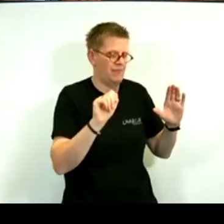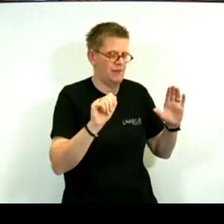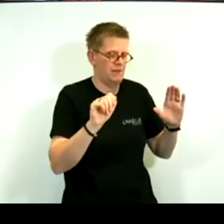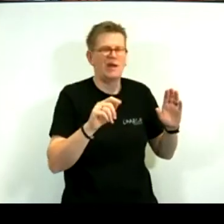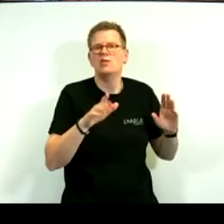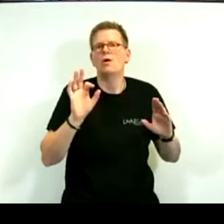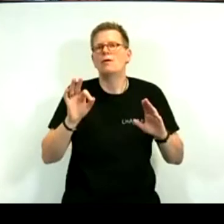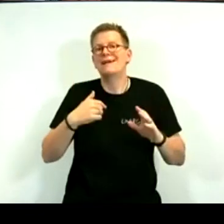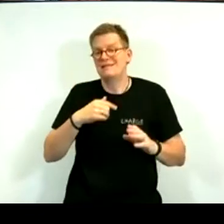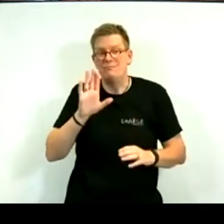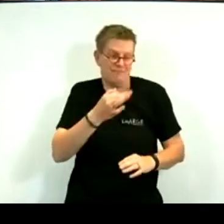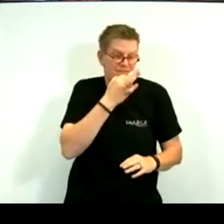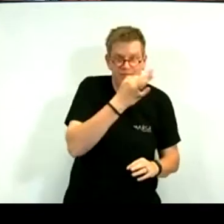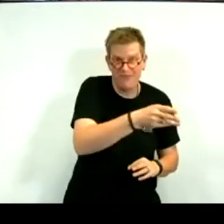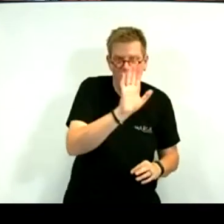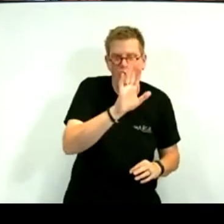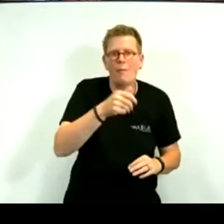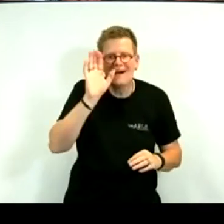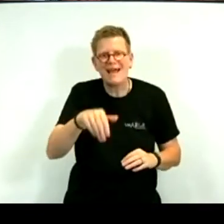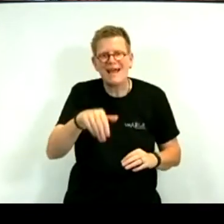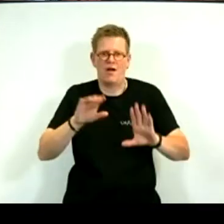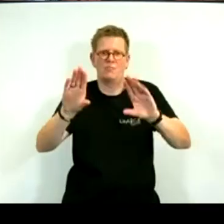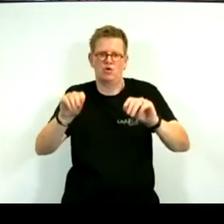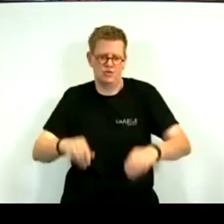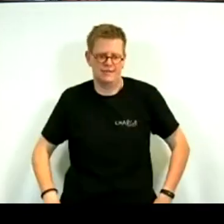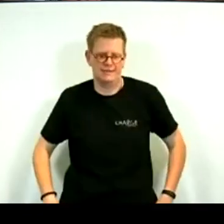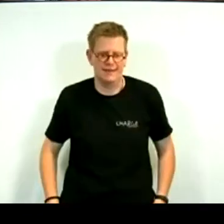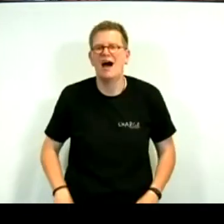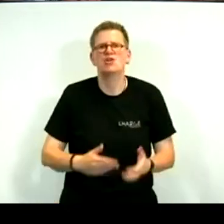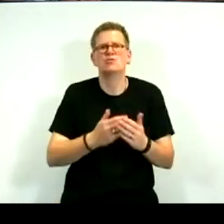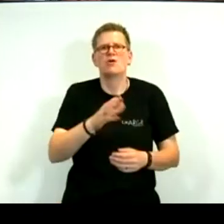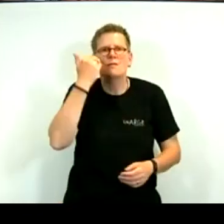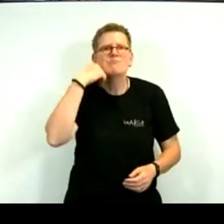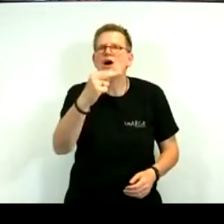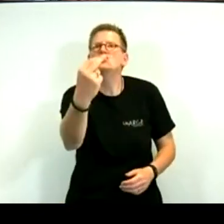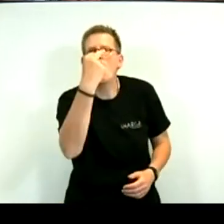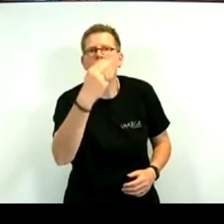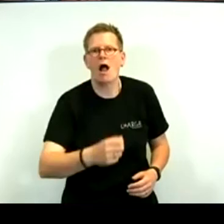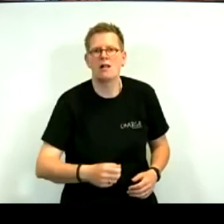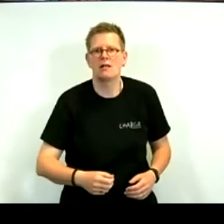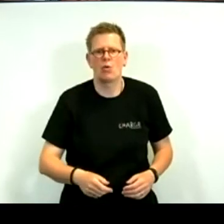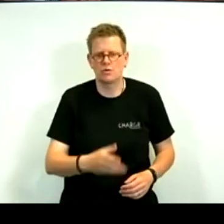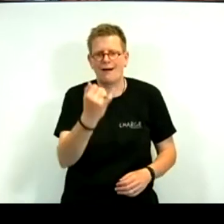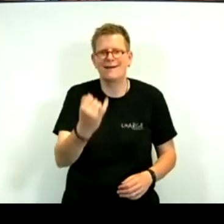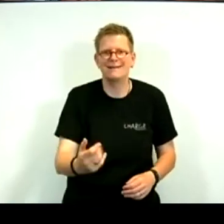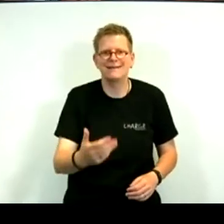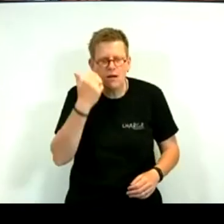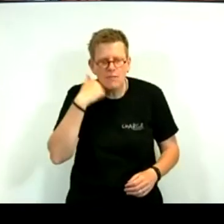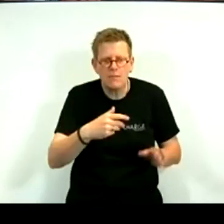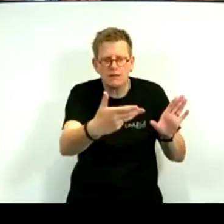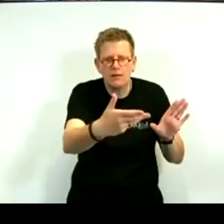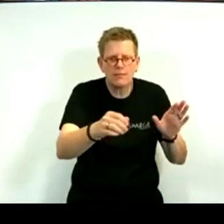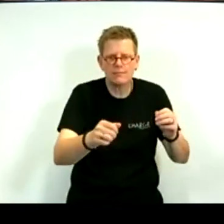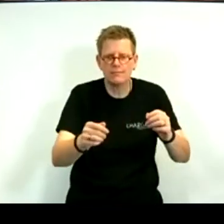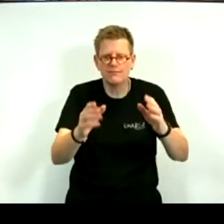that woman to look at you when you're talking to her. If she were a child, you shouldn't put your hand on her chin and turn her